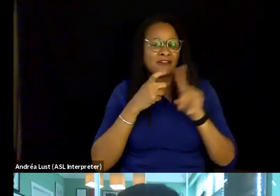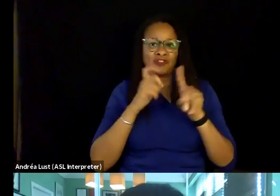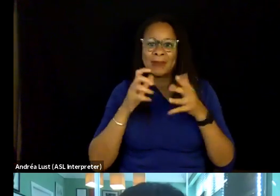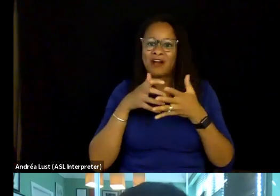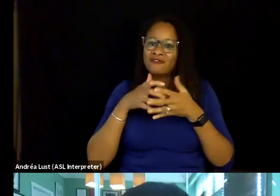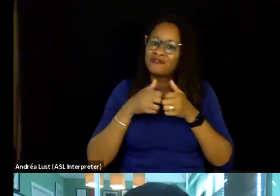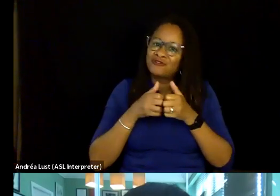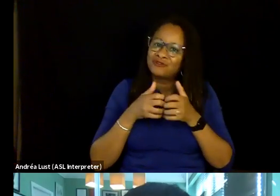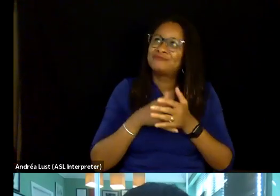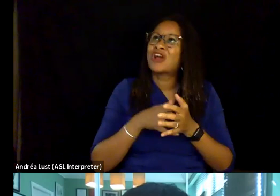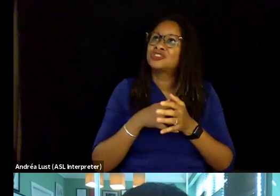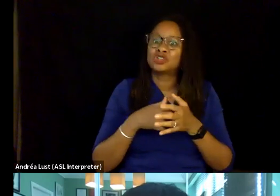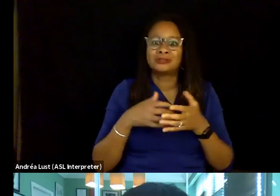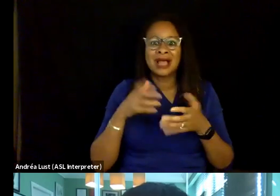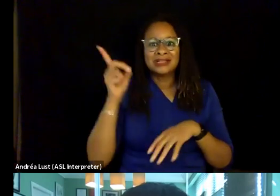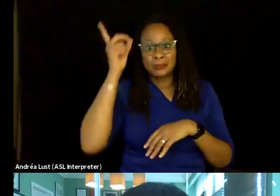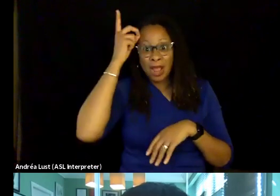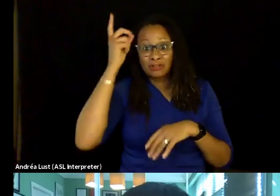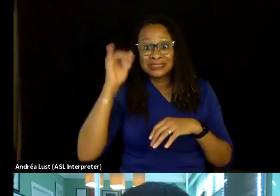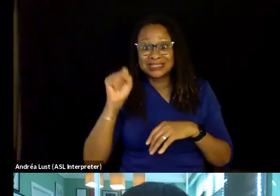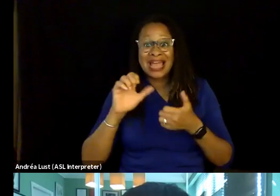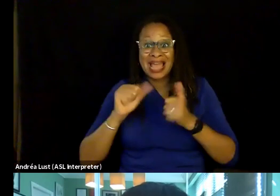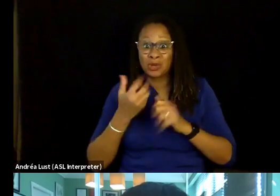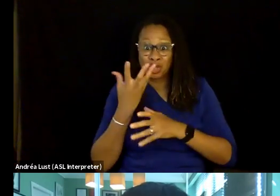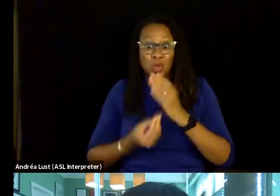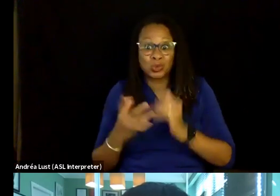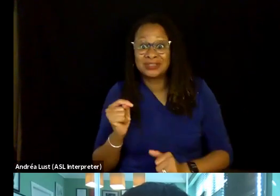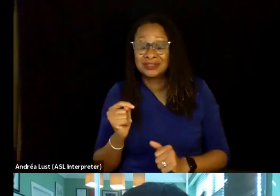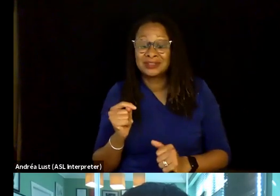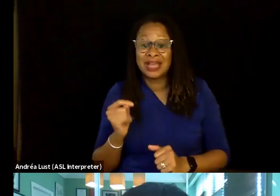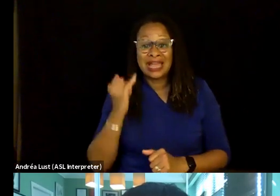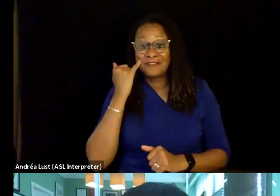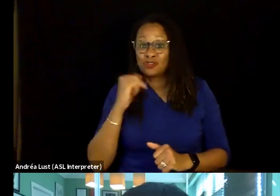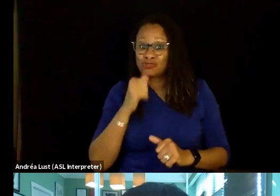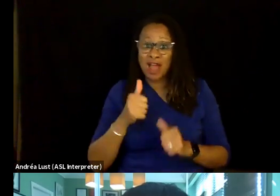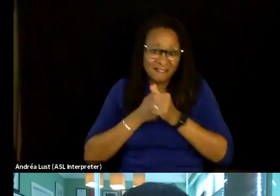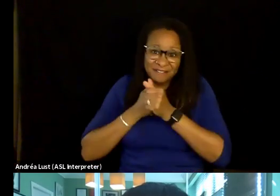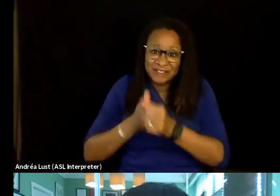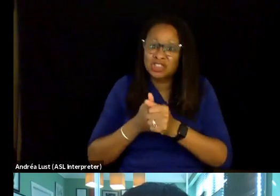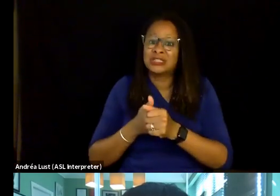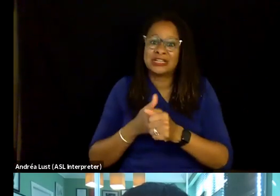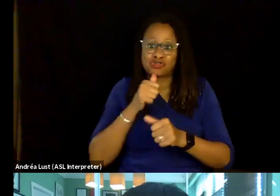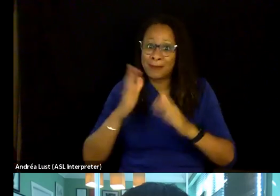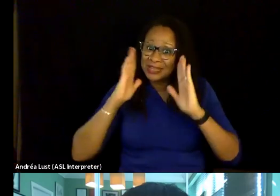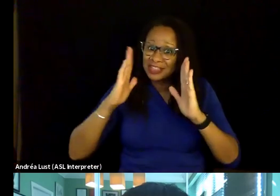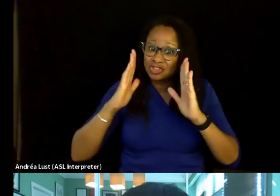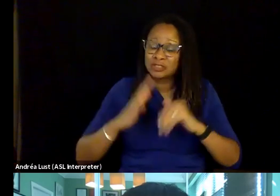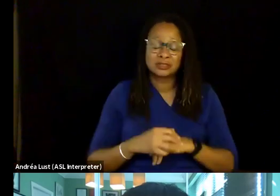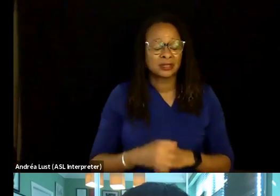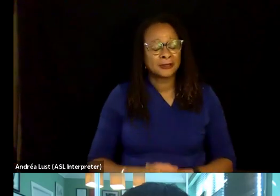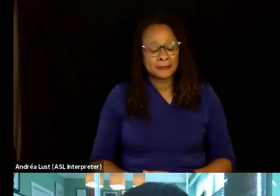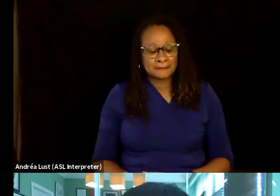and how it all can be lost if you are not vigilant and you're not paying attention. Because remember, it's just